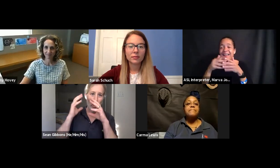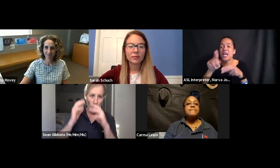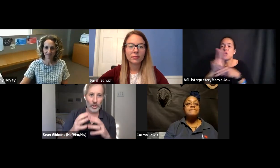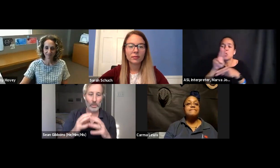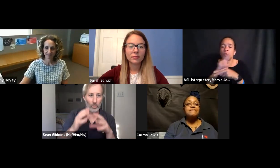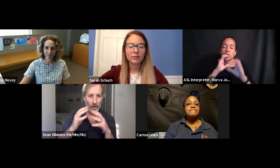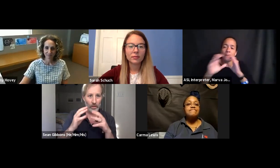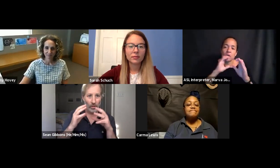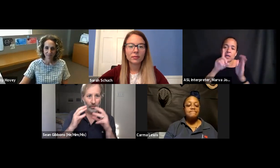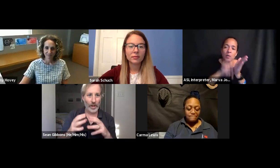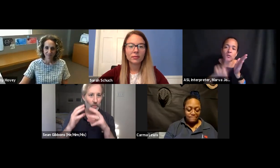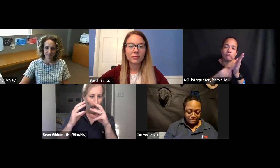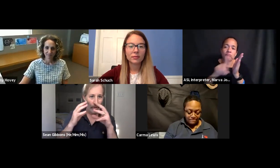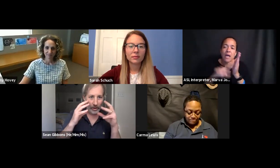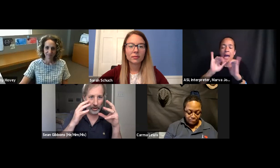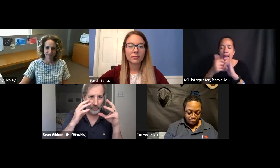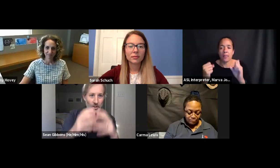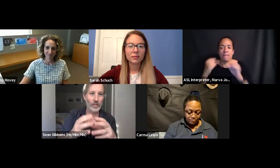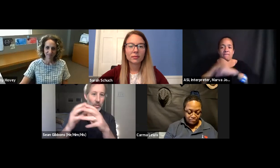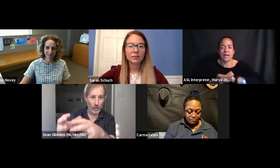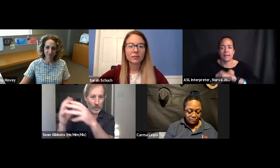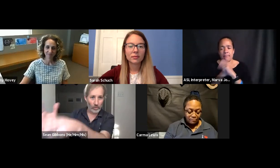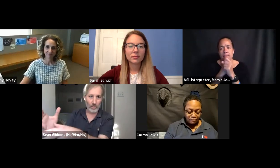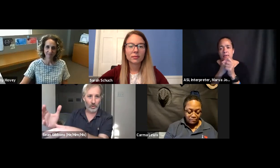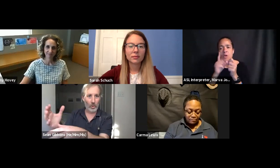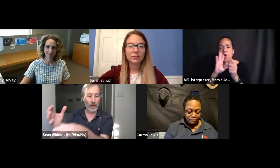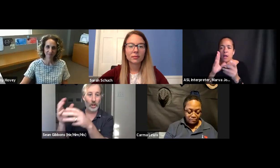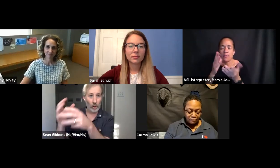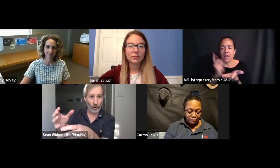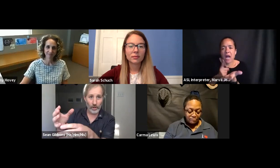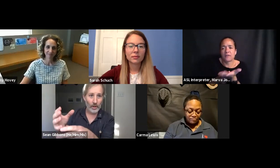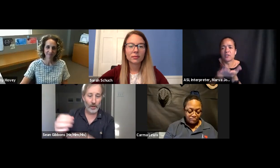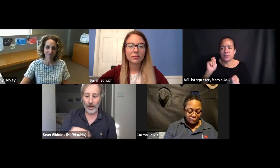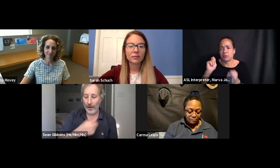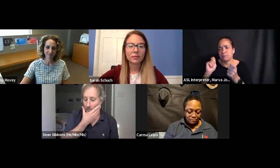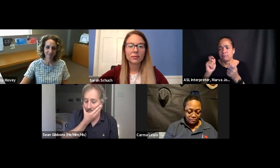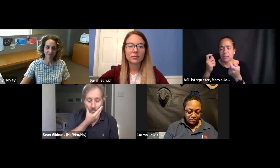research, reshaping the way that the fight or the conversation or the movement towards marriage equality occurred.